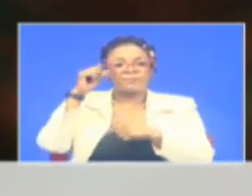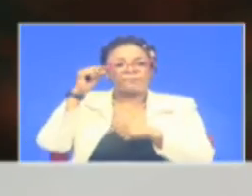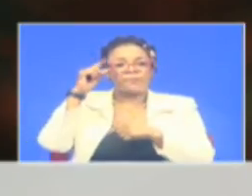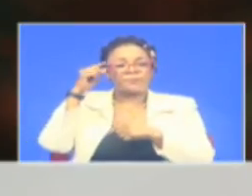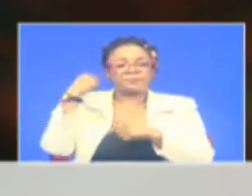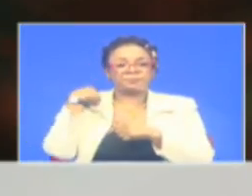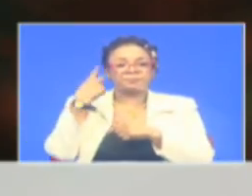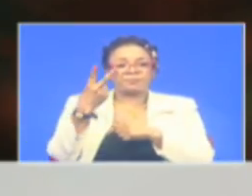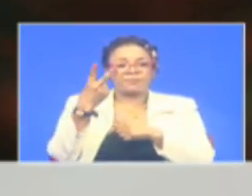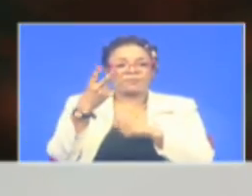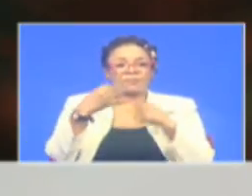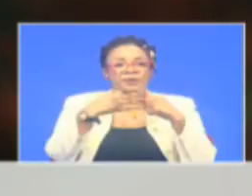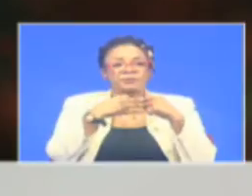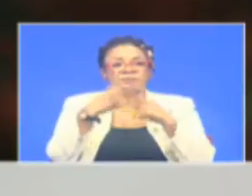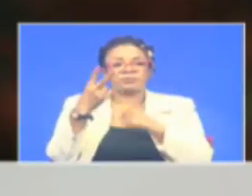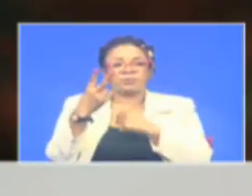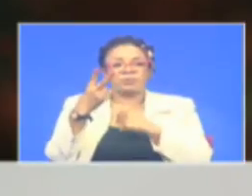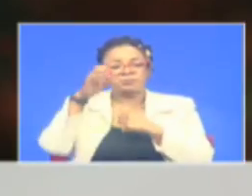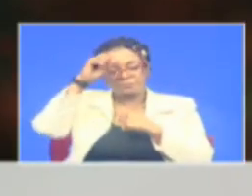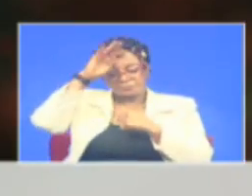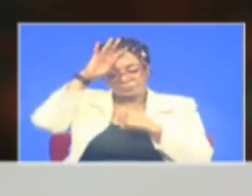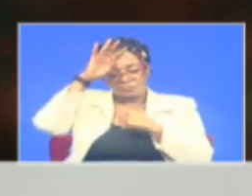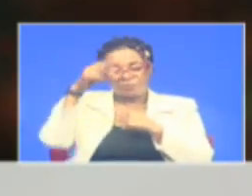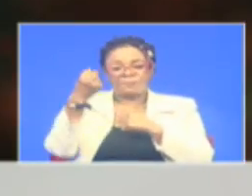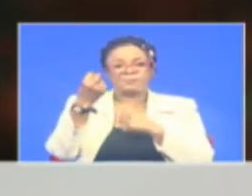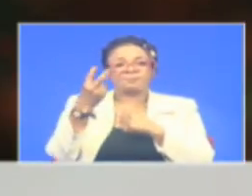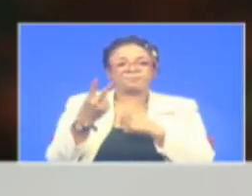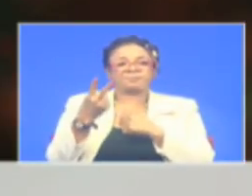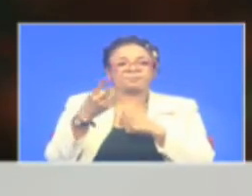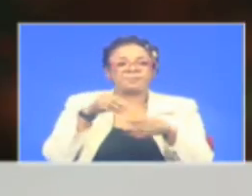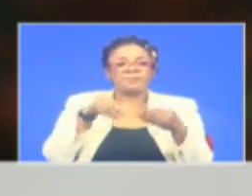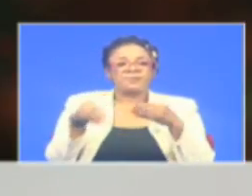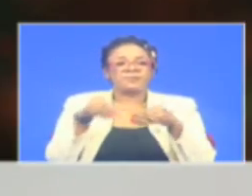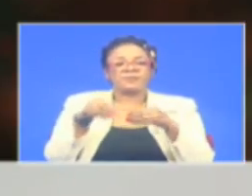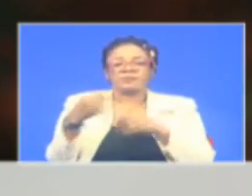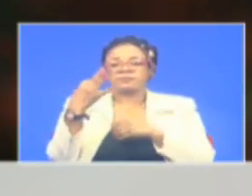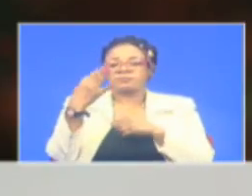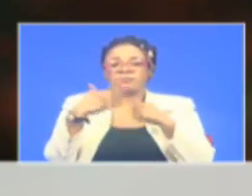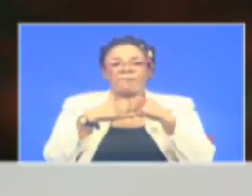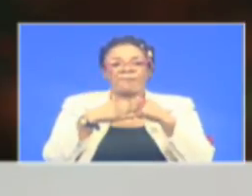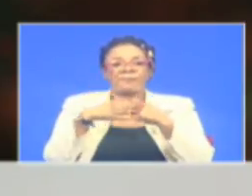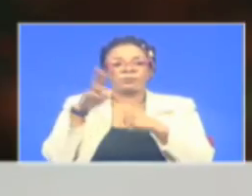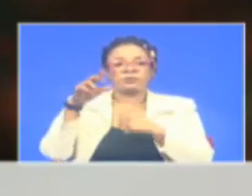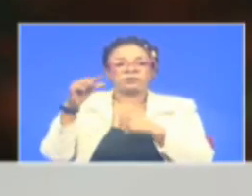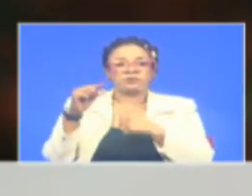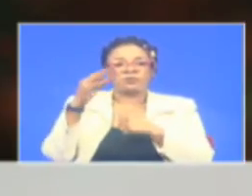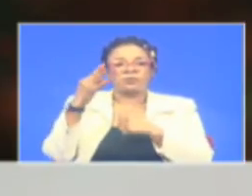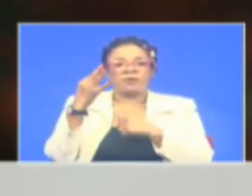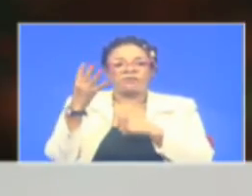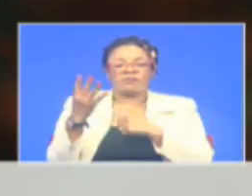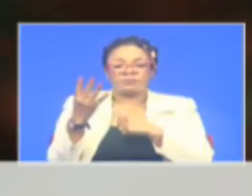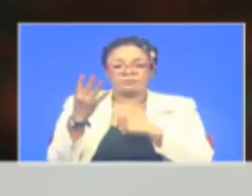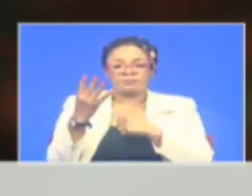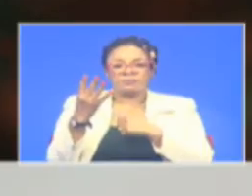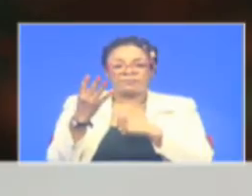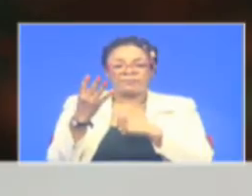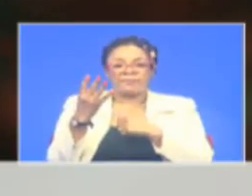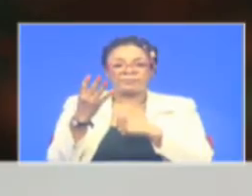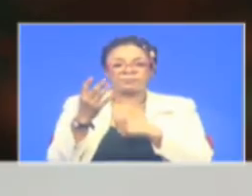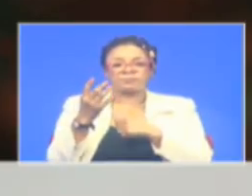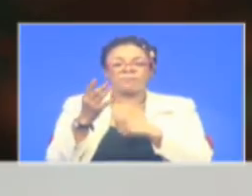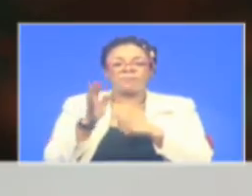at 82, Kiambu 52, Busia 39, and Uasin Gishu at 34. On a positive note,